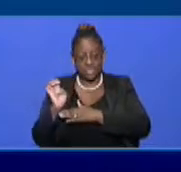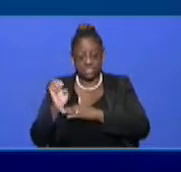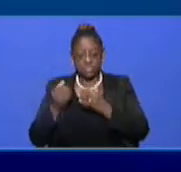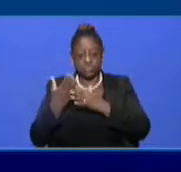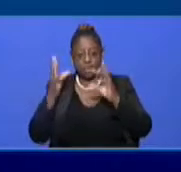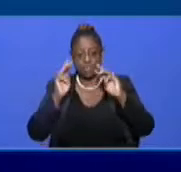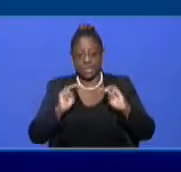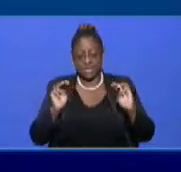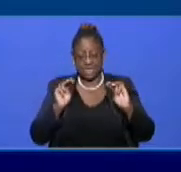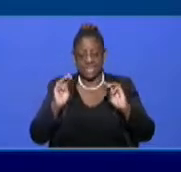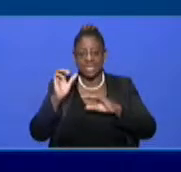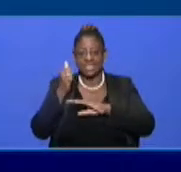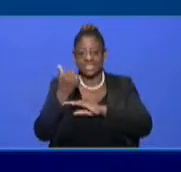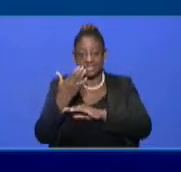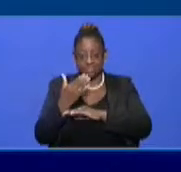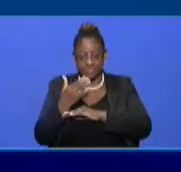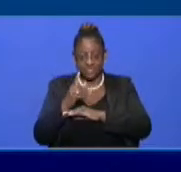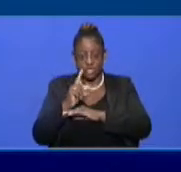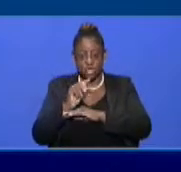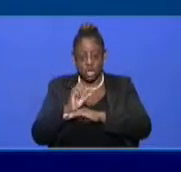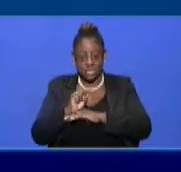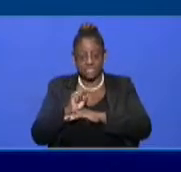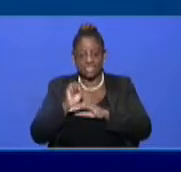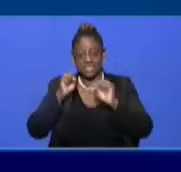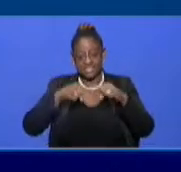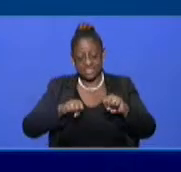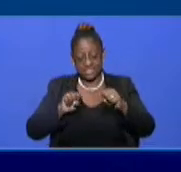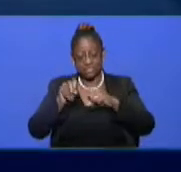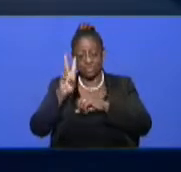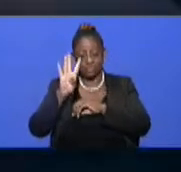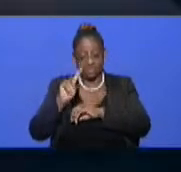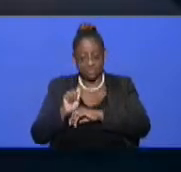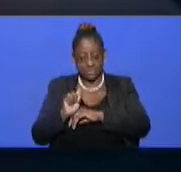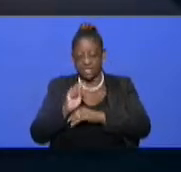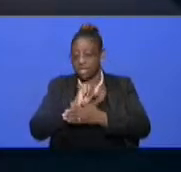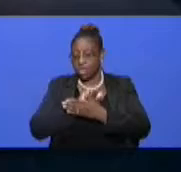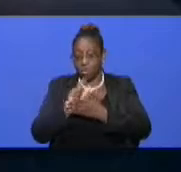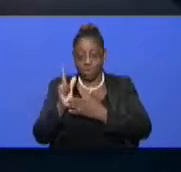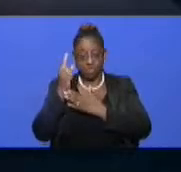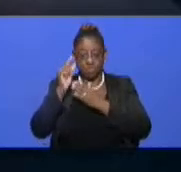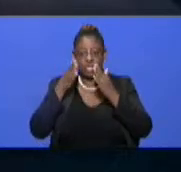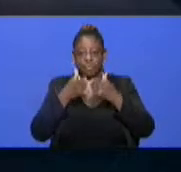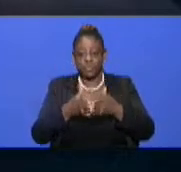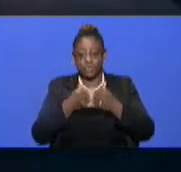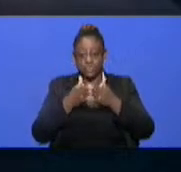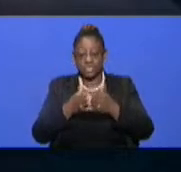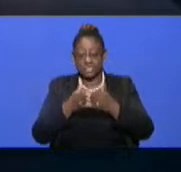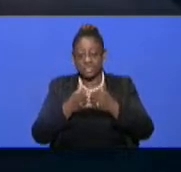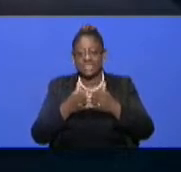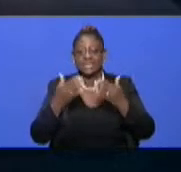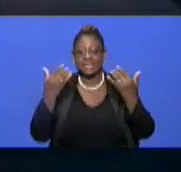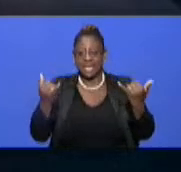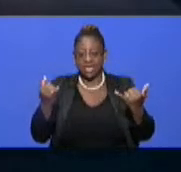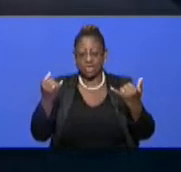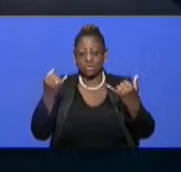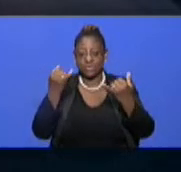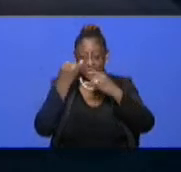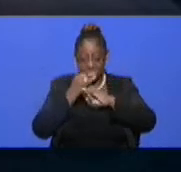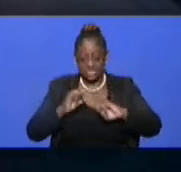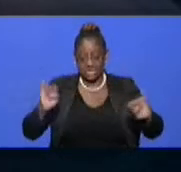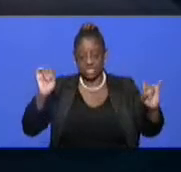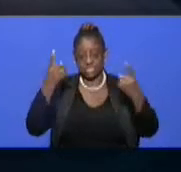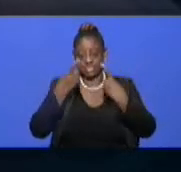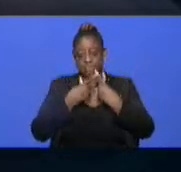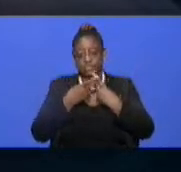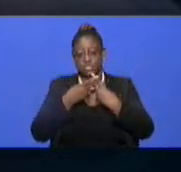Monday, southeast winds at 10 to 15 knots and the wave heights 2 to 4 feet. That's going to do it for your forecast. It's time now for your international